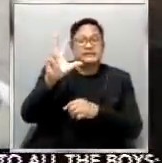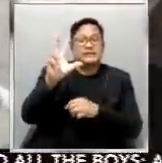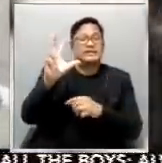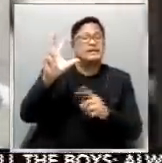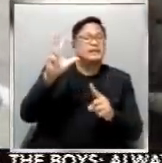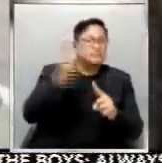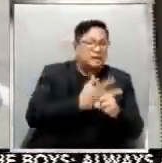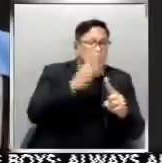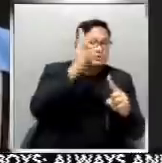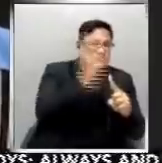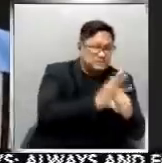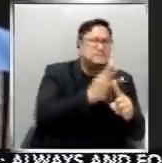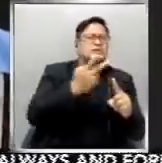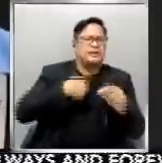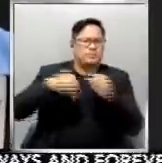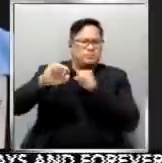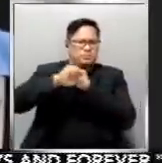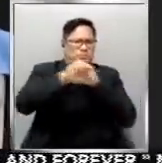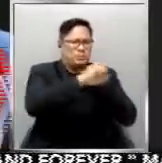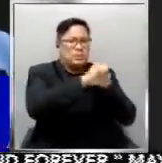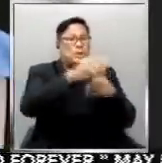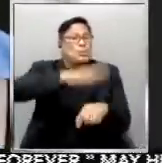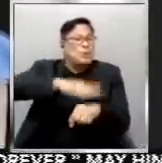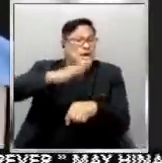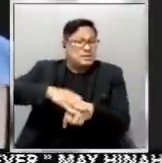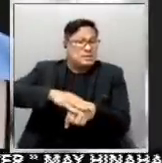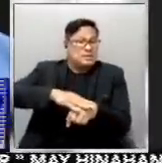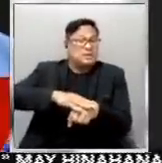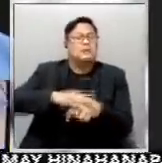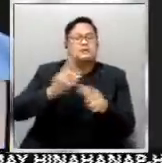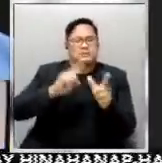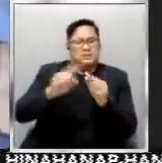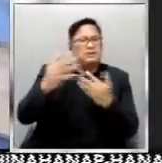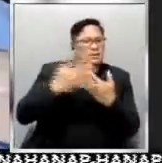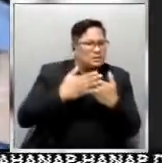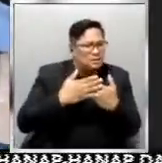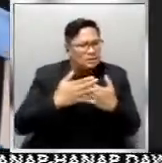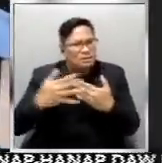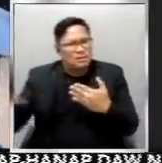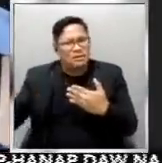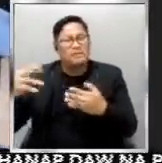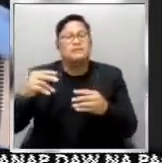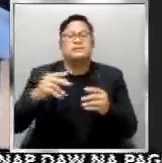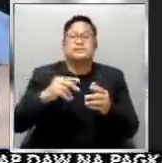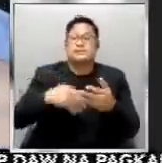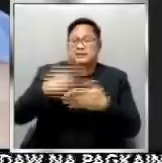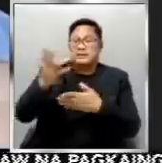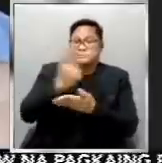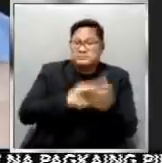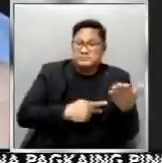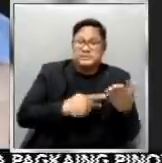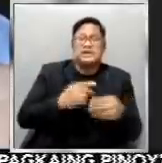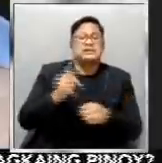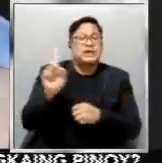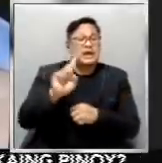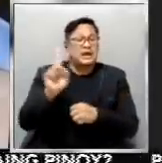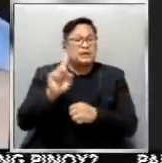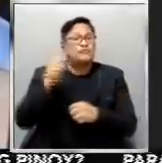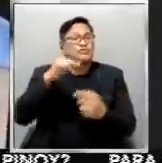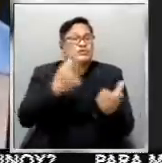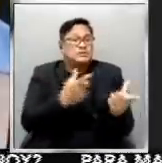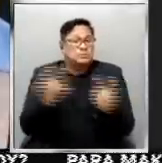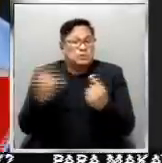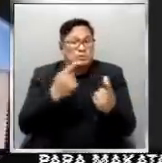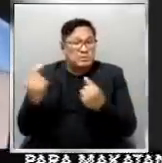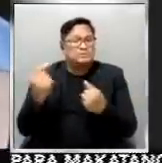at warning mode muna. And then after that, we go into phase 2. Yung phase 2, ito na yung aming strong enforcement. That's when you will be issuing